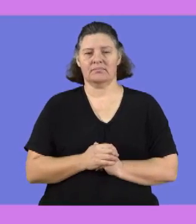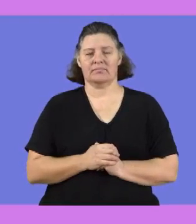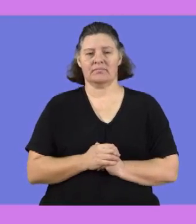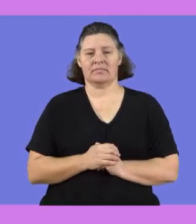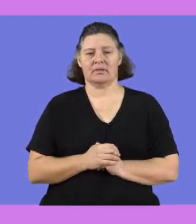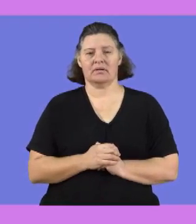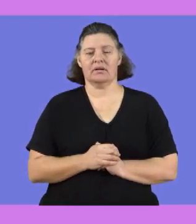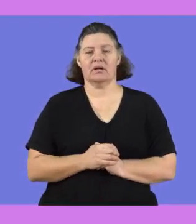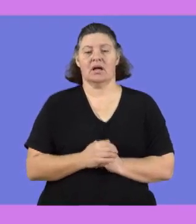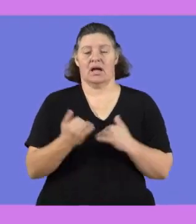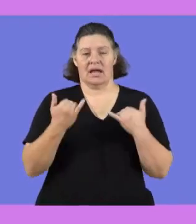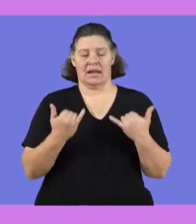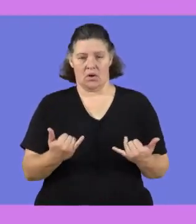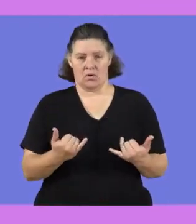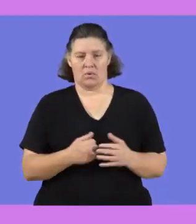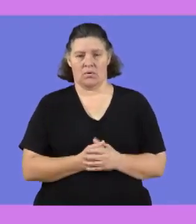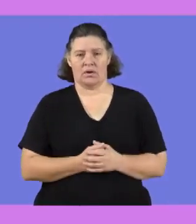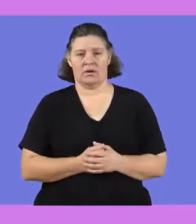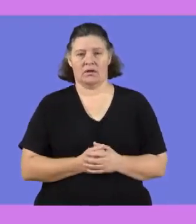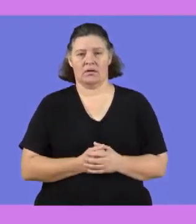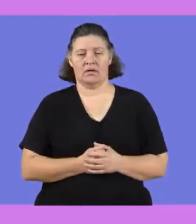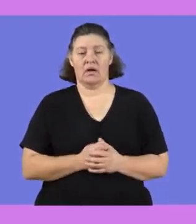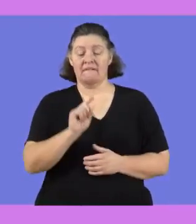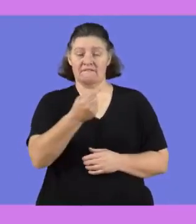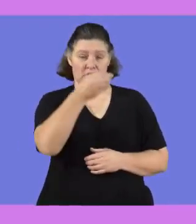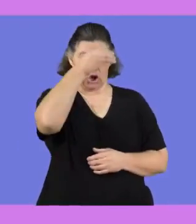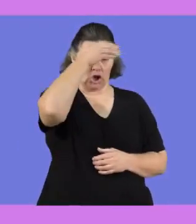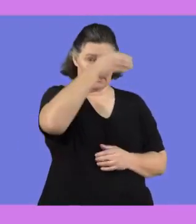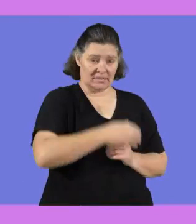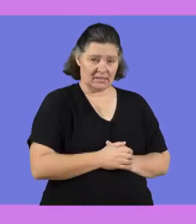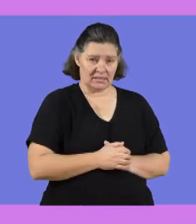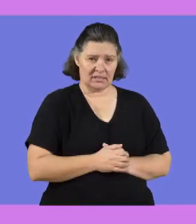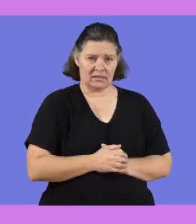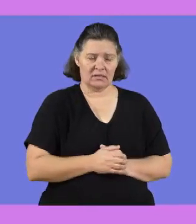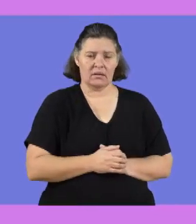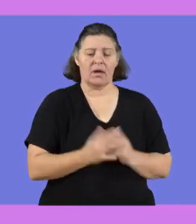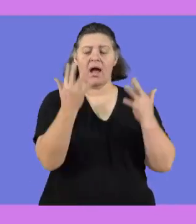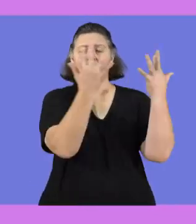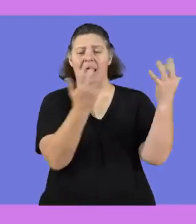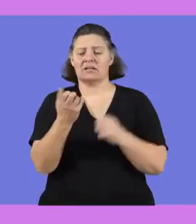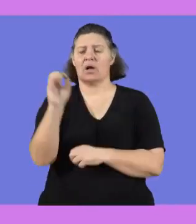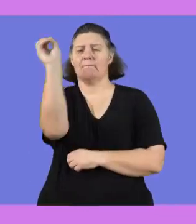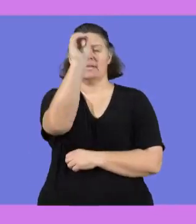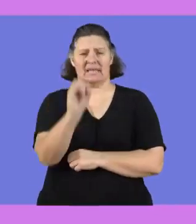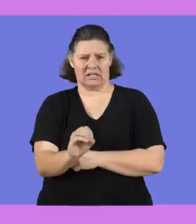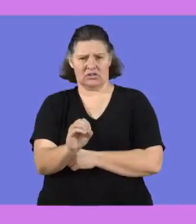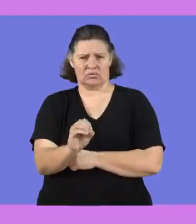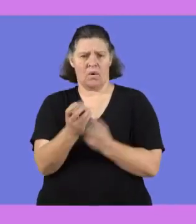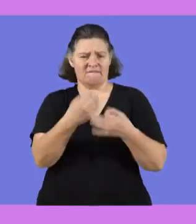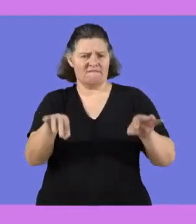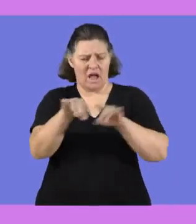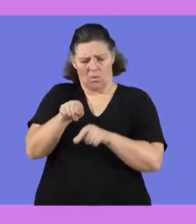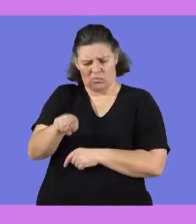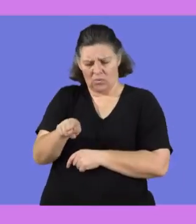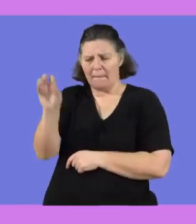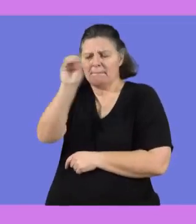going to introduce. So let us have a look at the first concept. The first concept is calculating the percentage of a